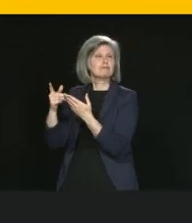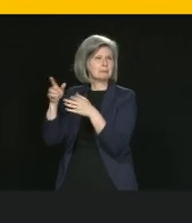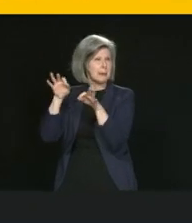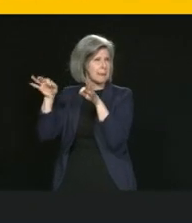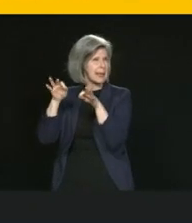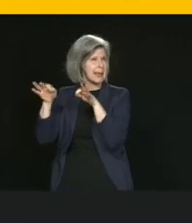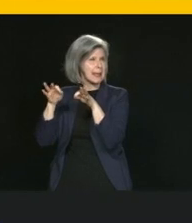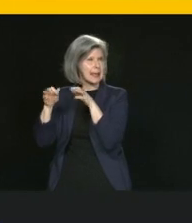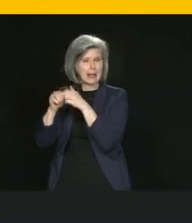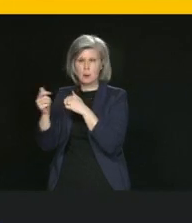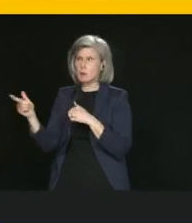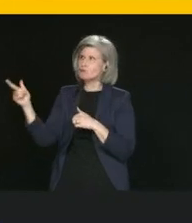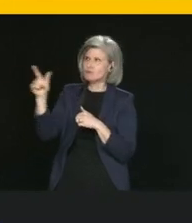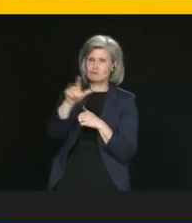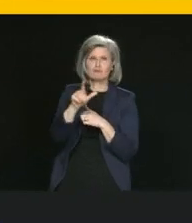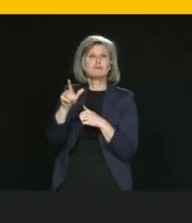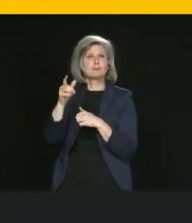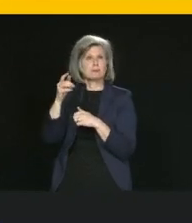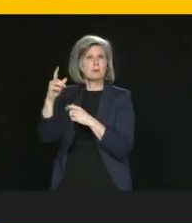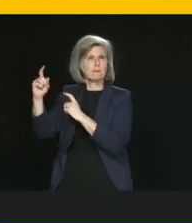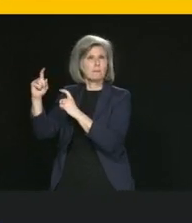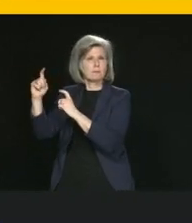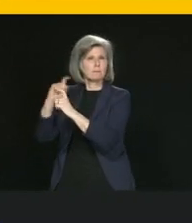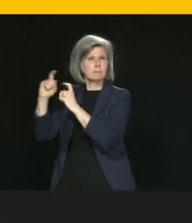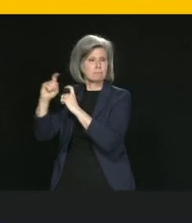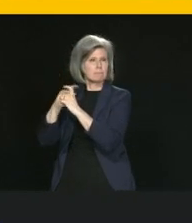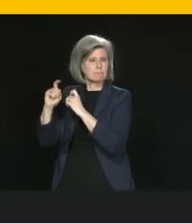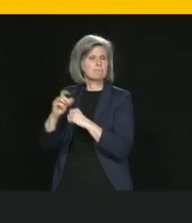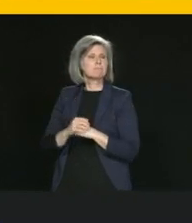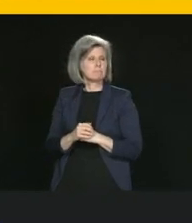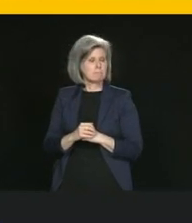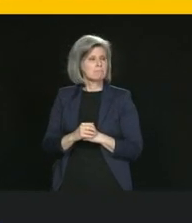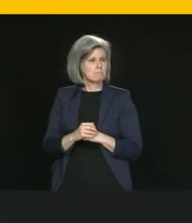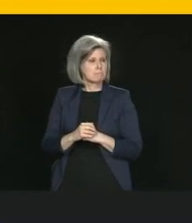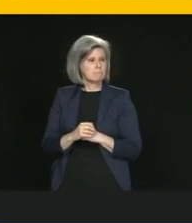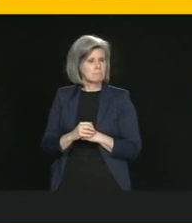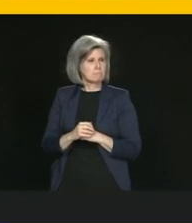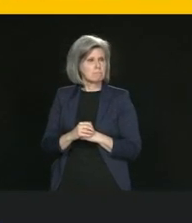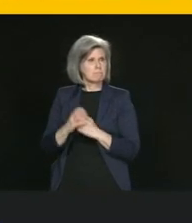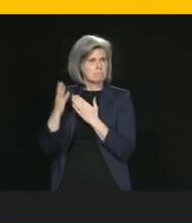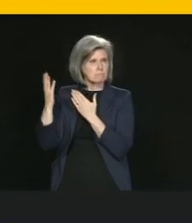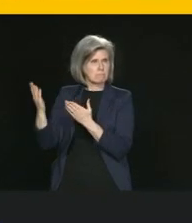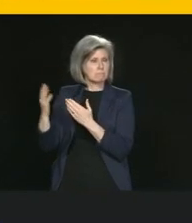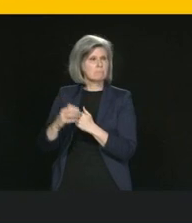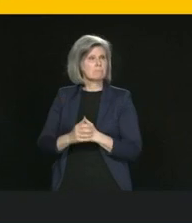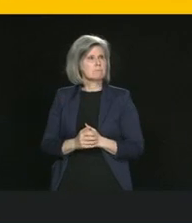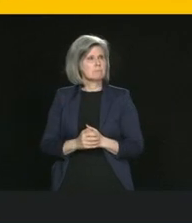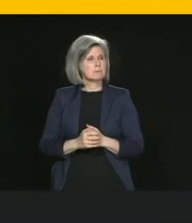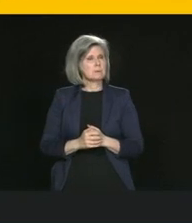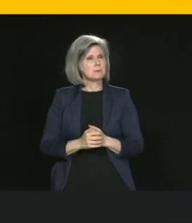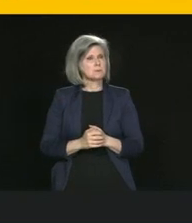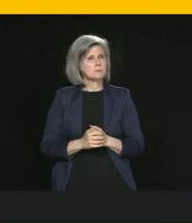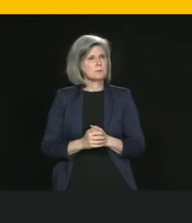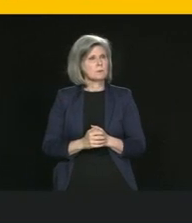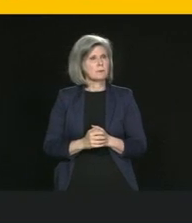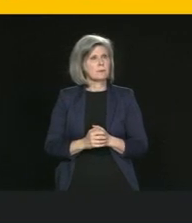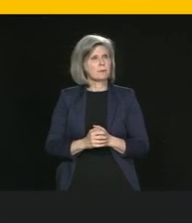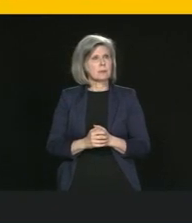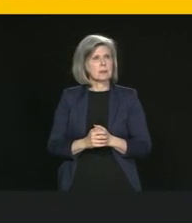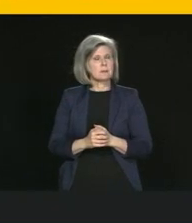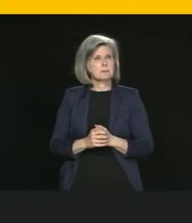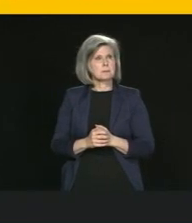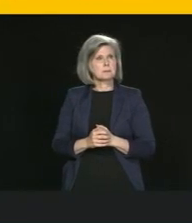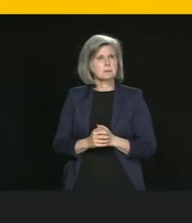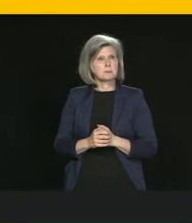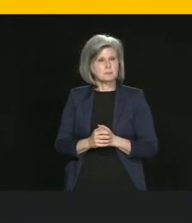to you. Thank you. Merci. Please press star 1 at this time if you have a question. Veuillez s'il vous plaît appuyer sur étoile 1 maintenant pour